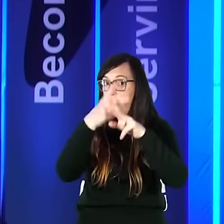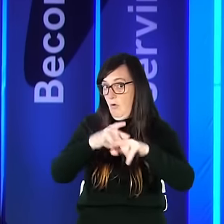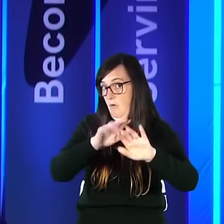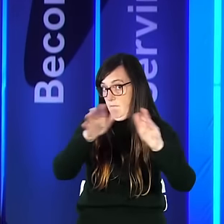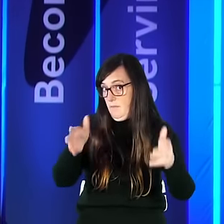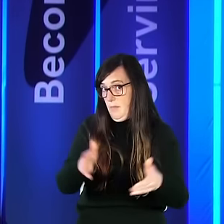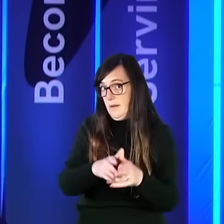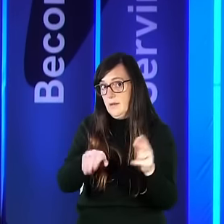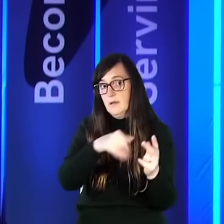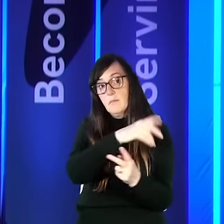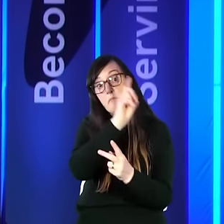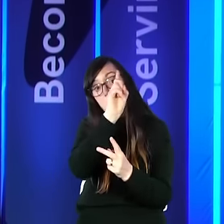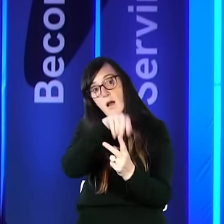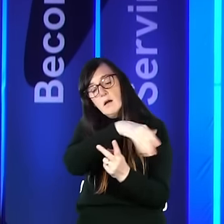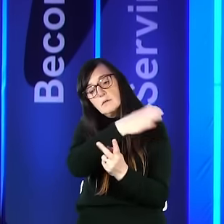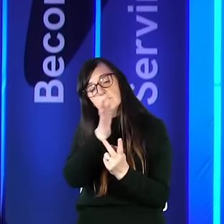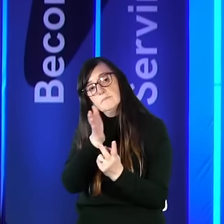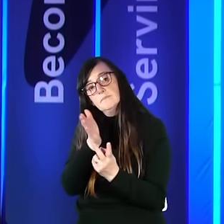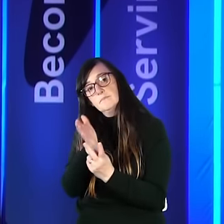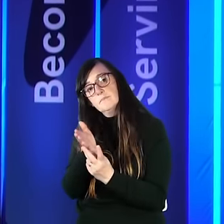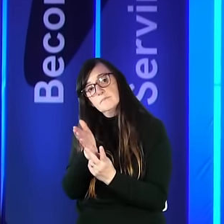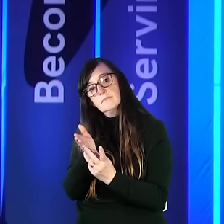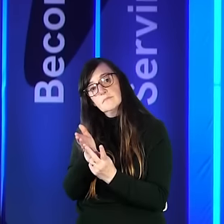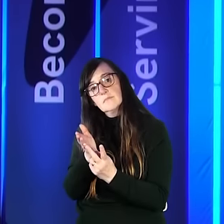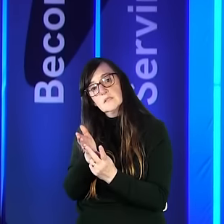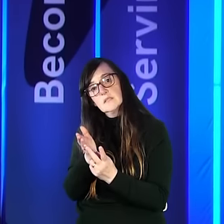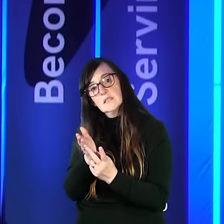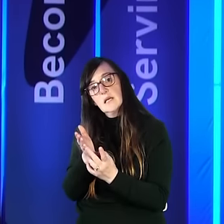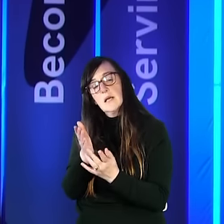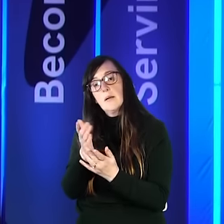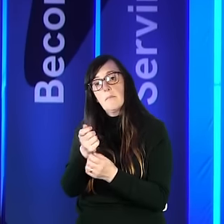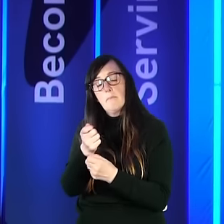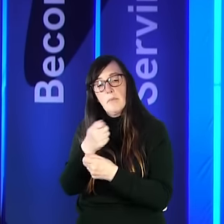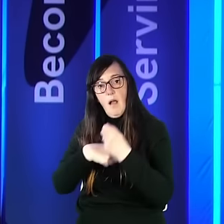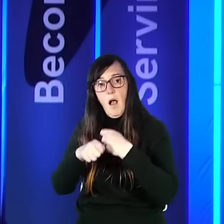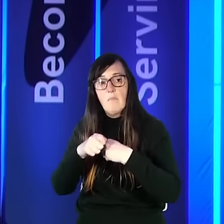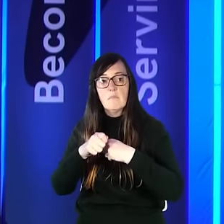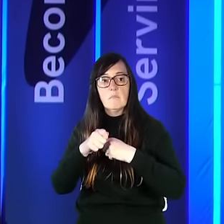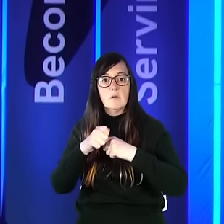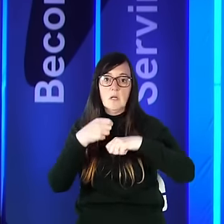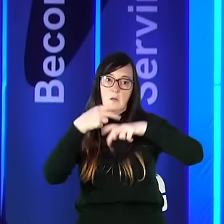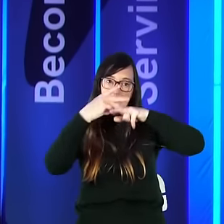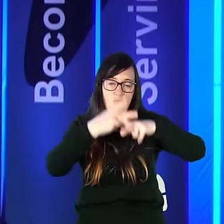Now, the other unhealthy extreme is to turn environmentalism into